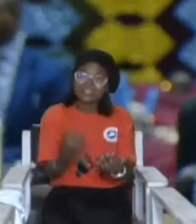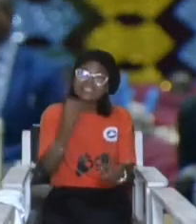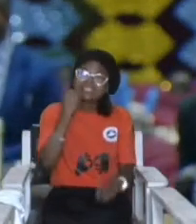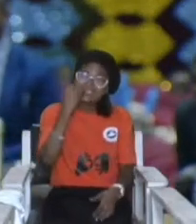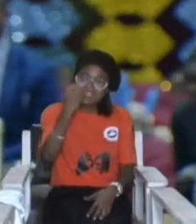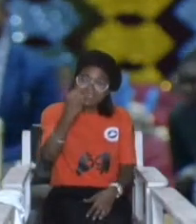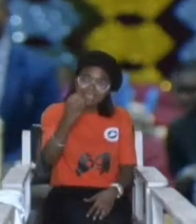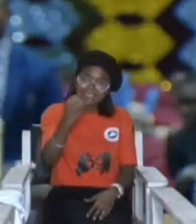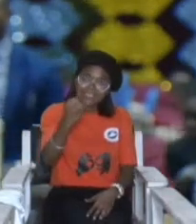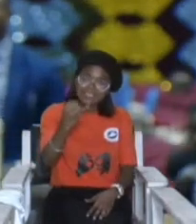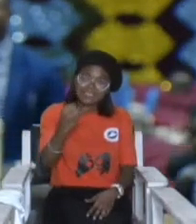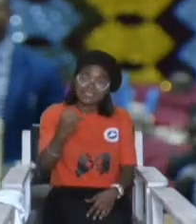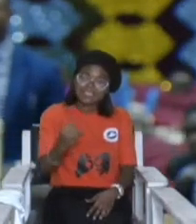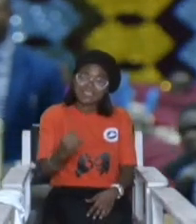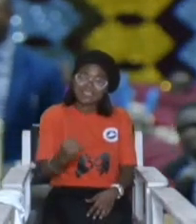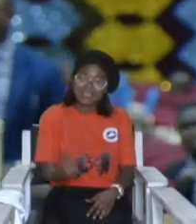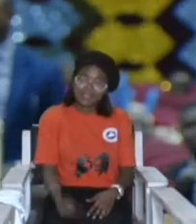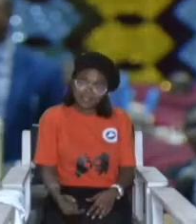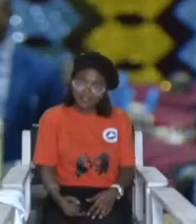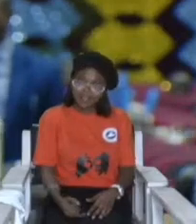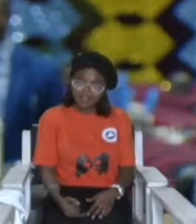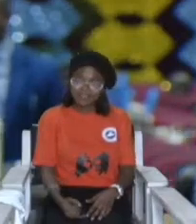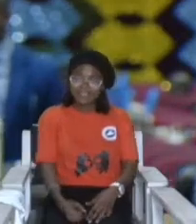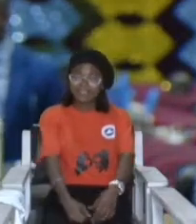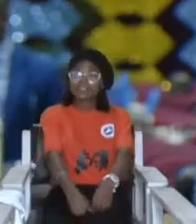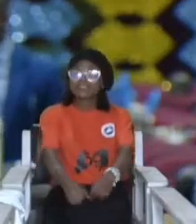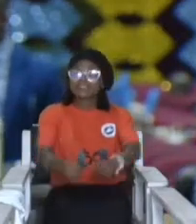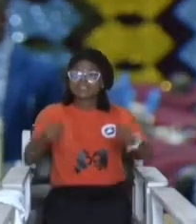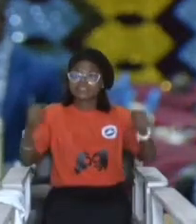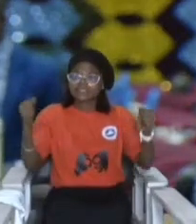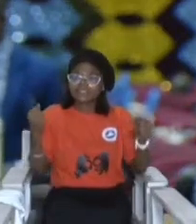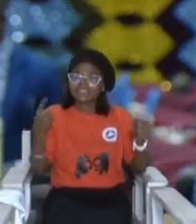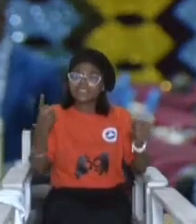is fiery authority.